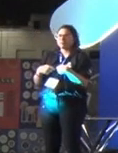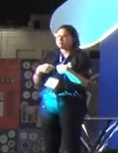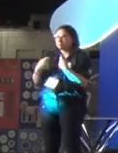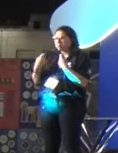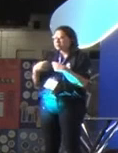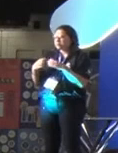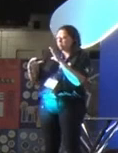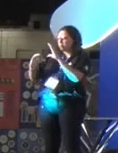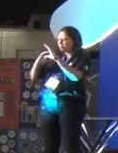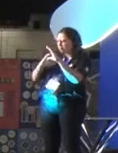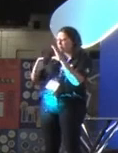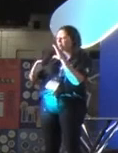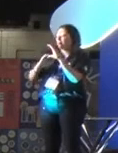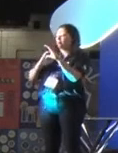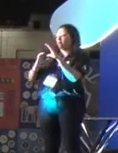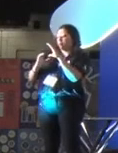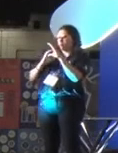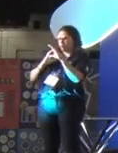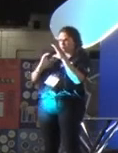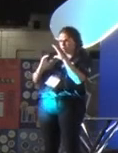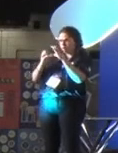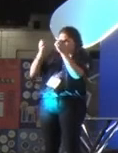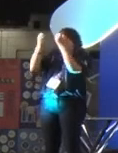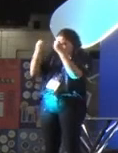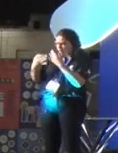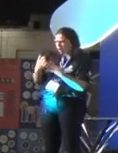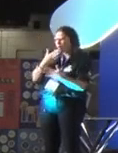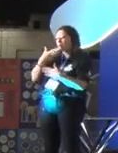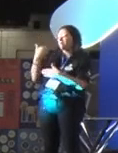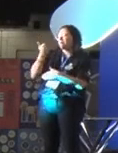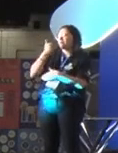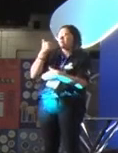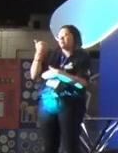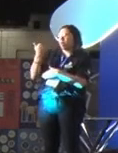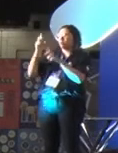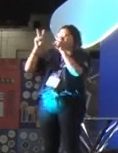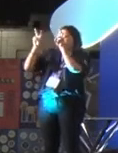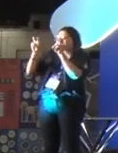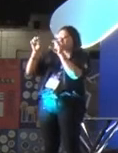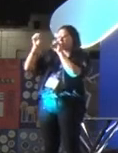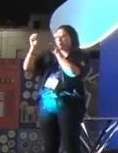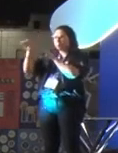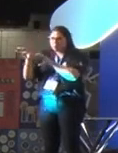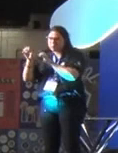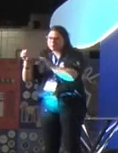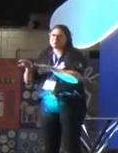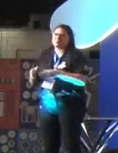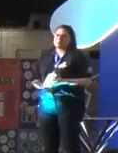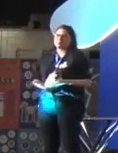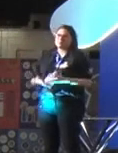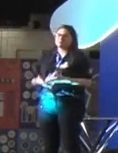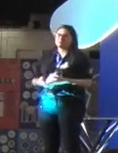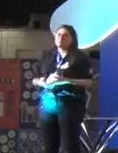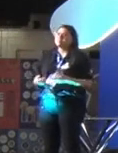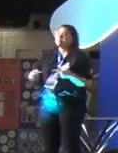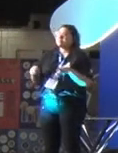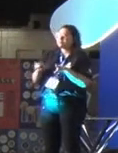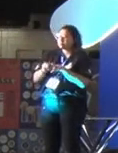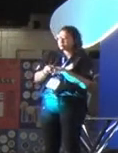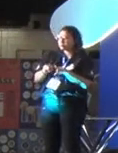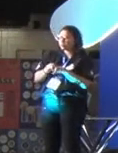in to what you're talking about. At the same time, I would like you to be